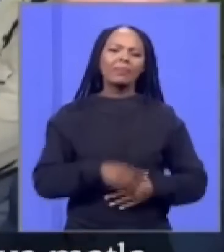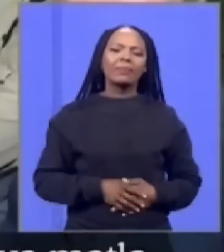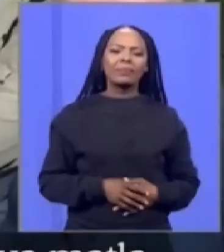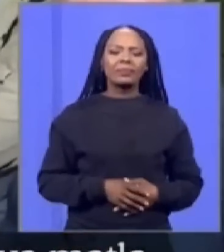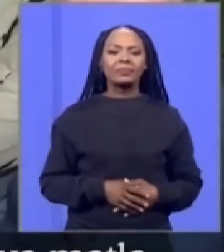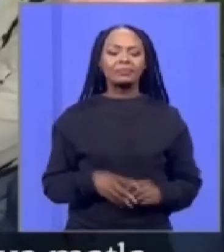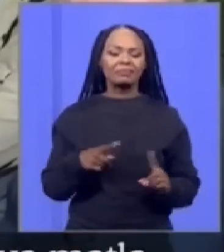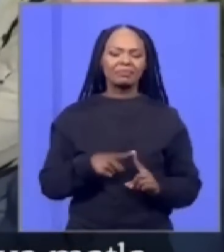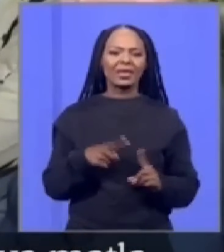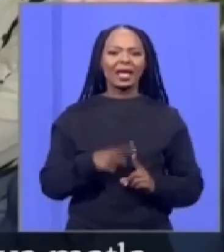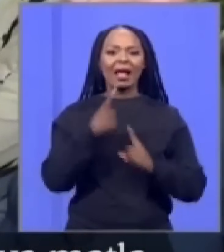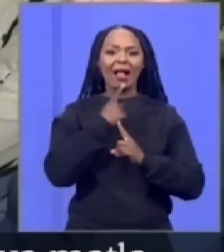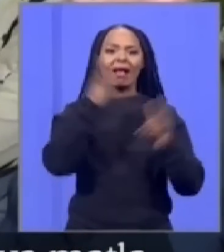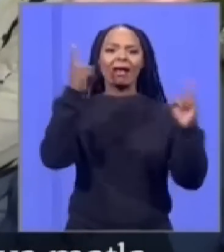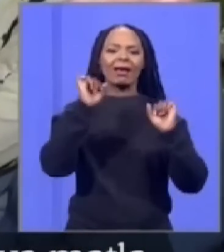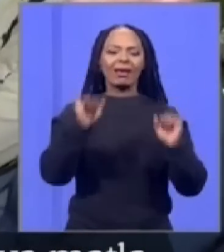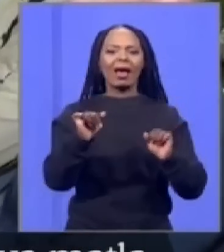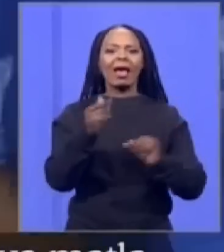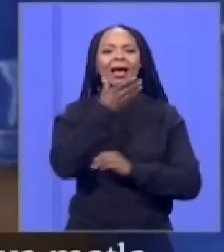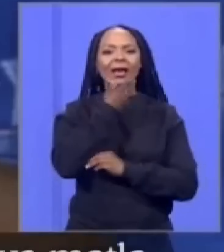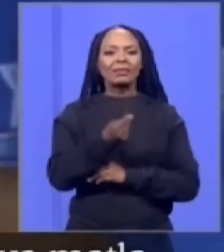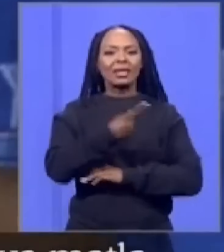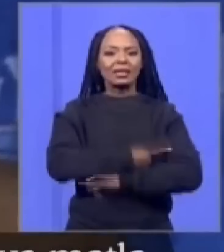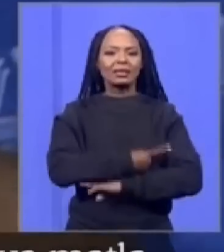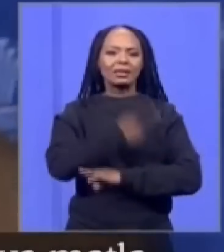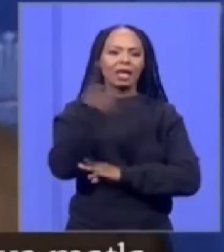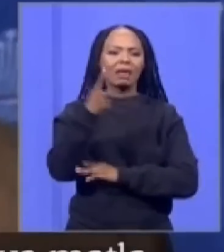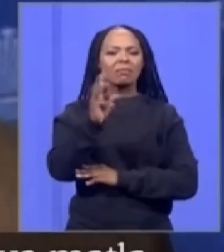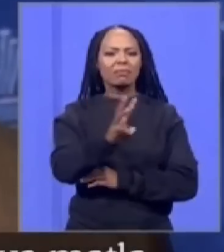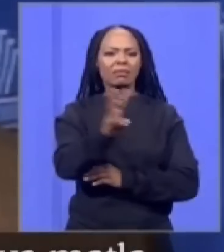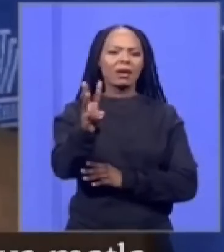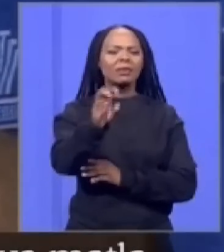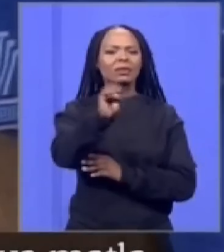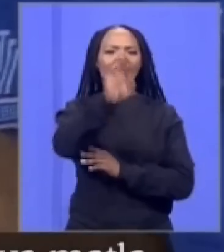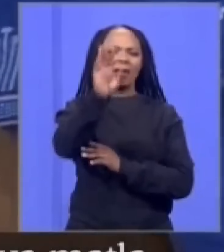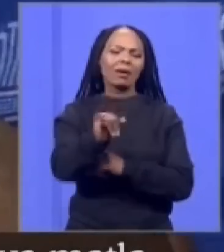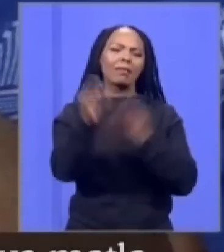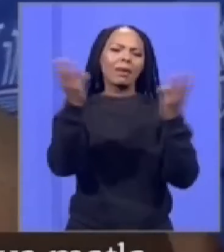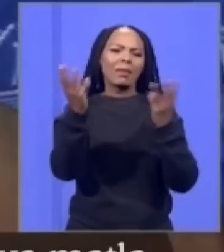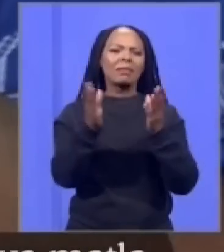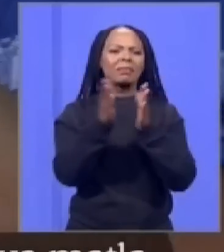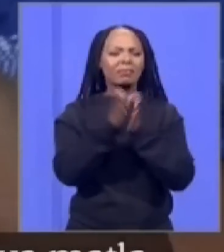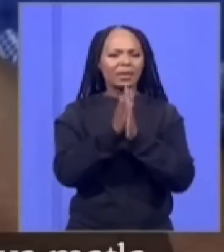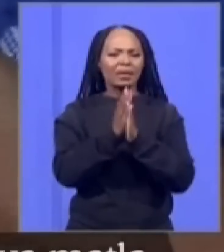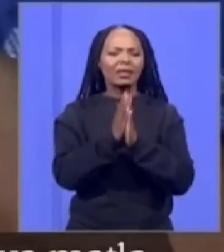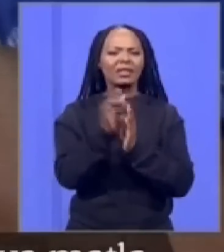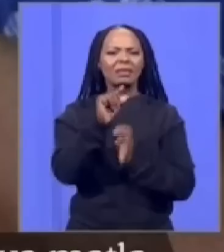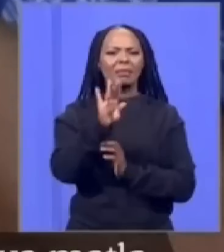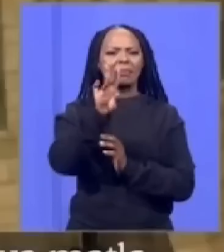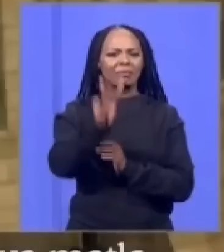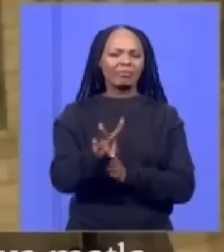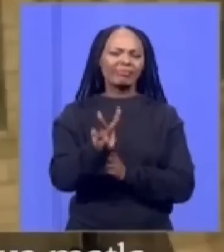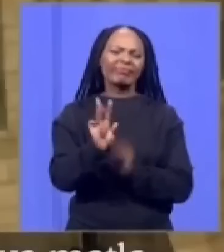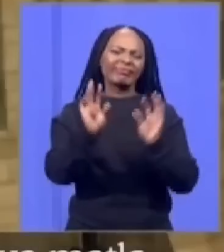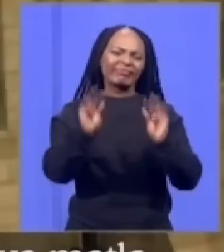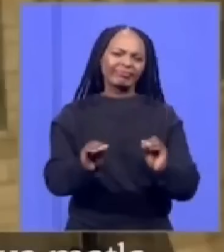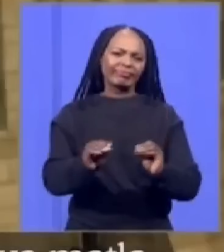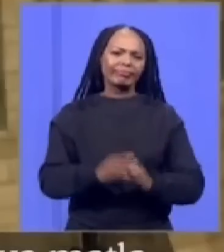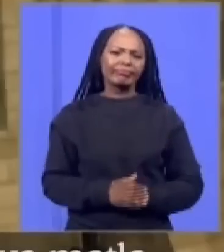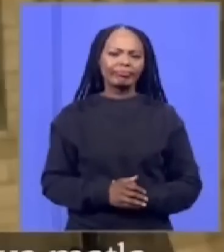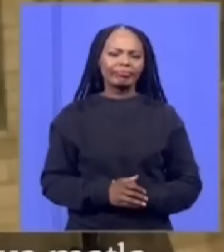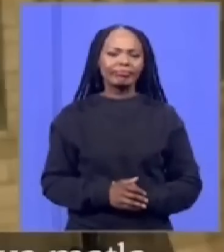bile kgoeletso ho maAfrika Borwa ho ba ntsweleng kgahlano le ntwa le tshebediso e mpe ya matla. Don't